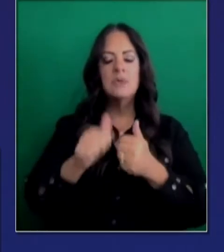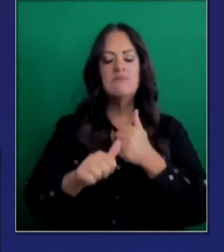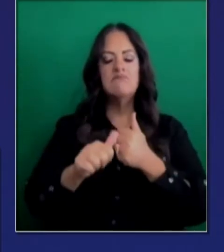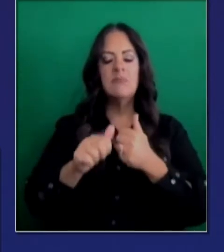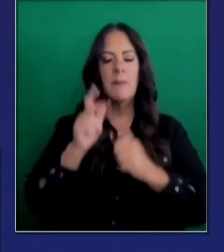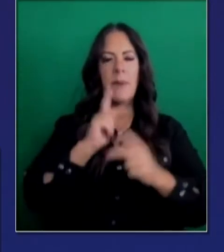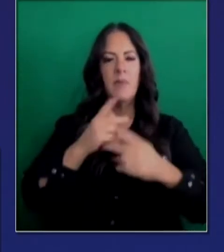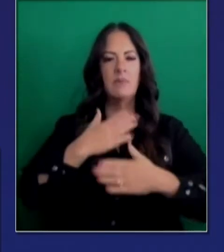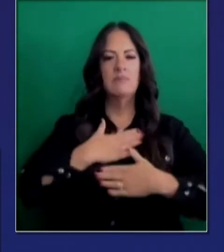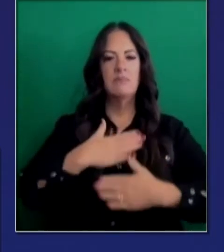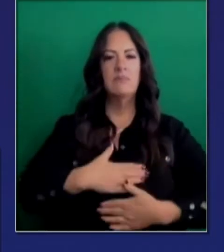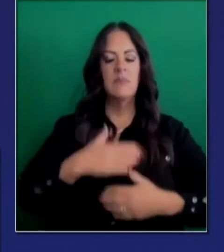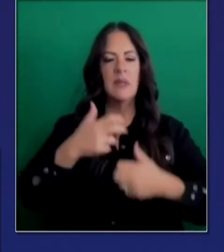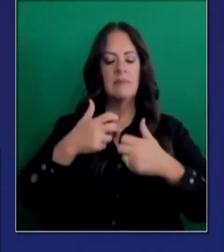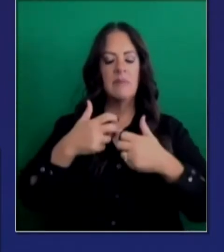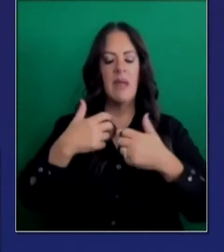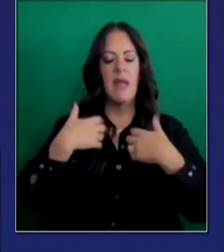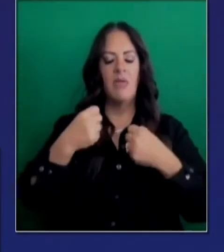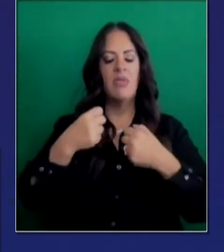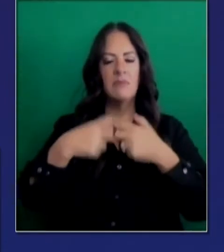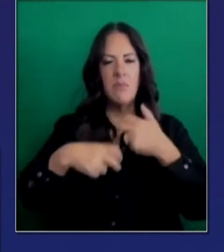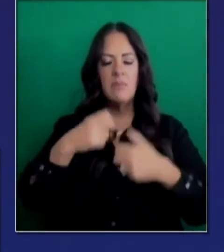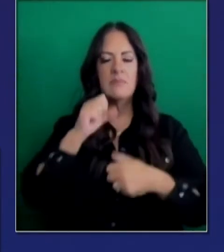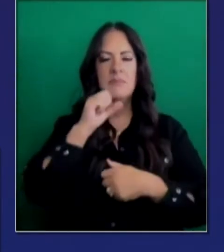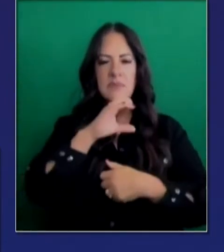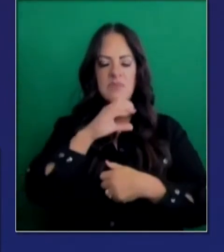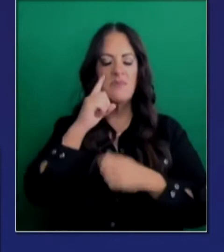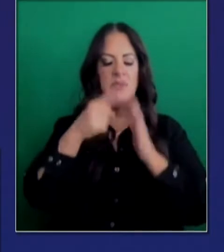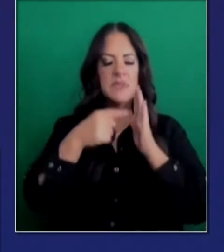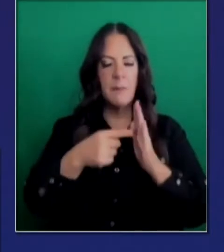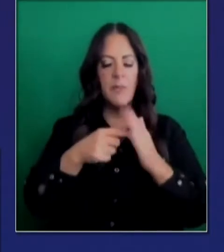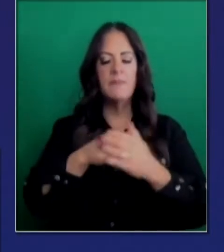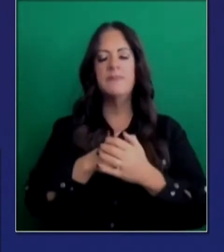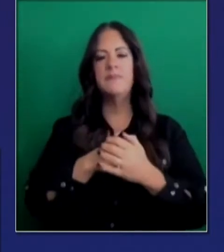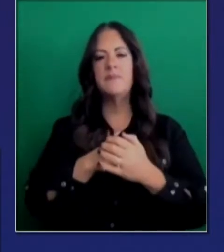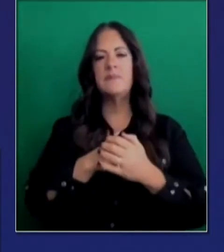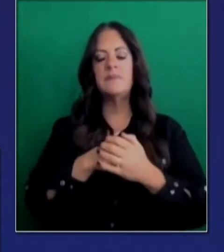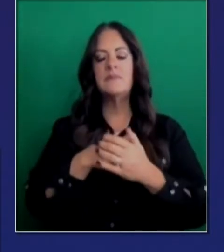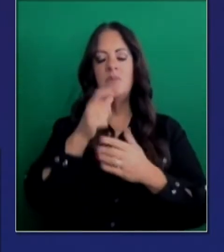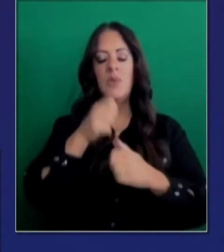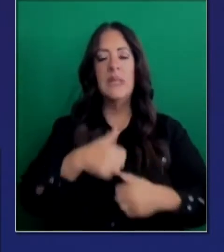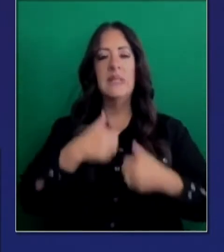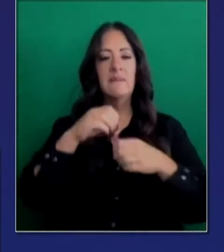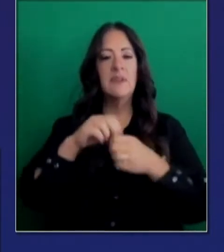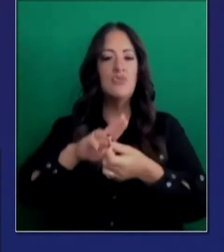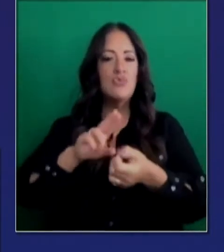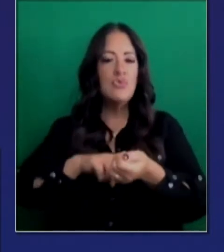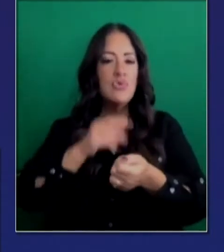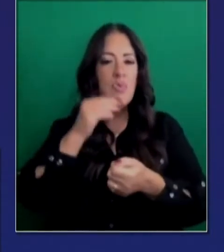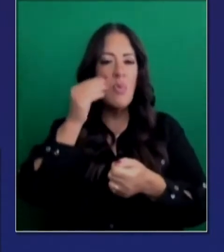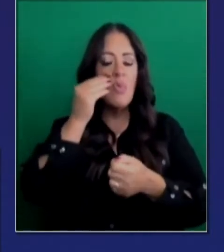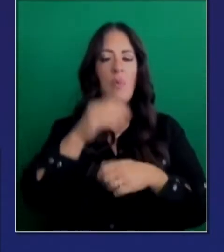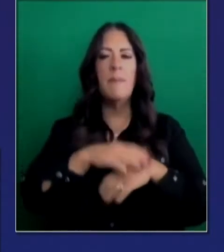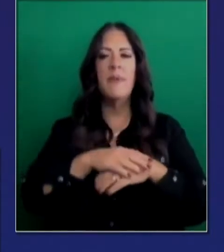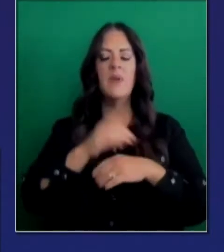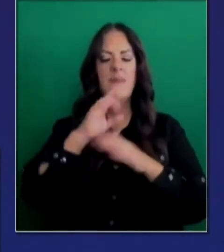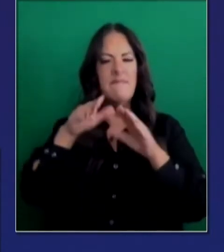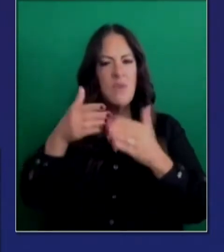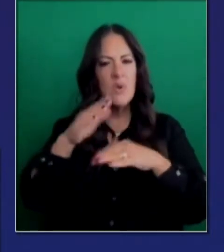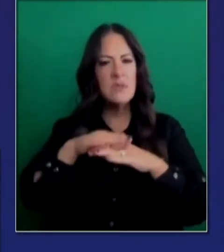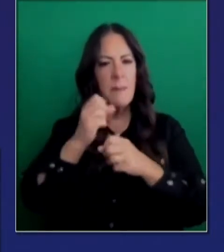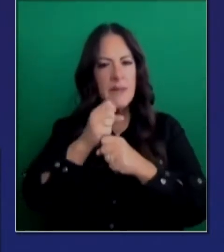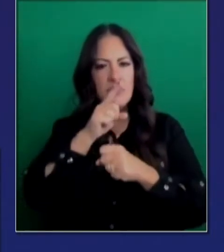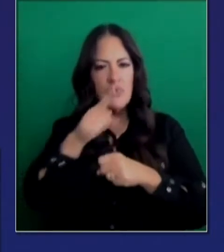talk about those long-term settings and those notion of congregate focus, our focus on congregate facilities, residential